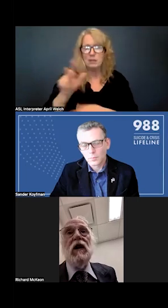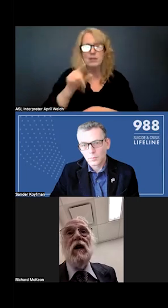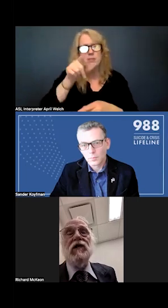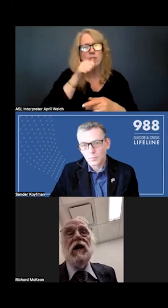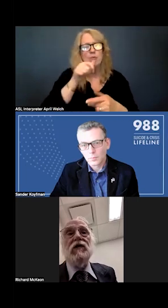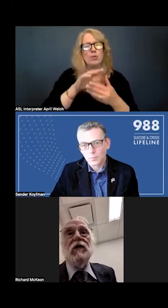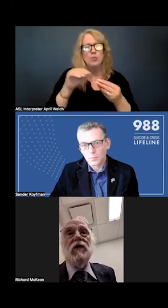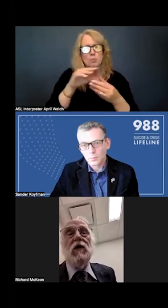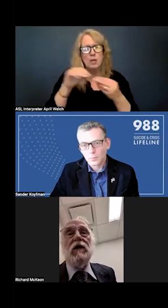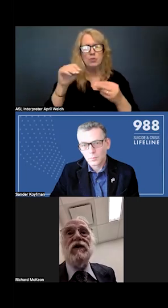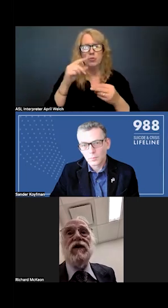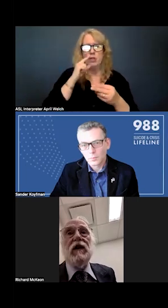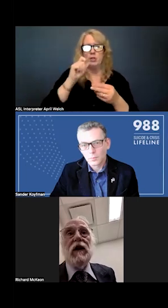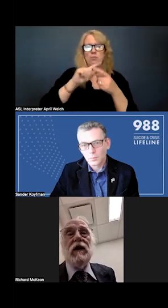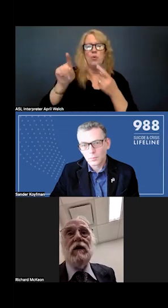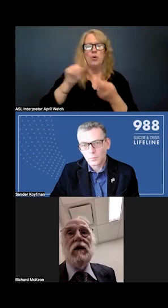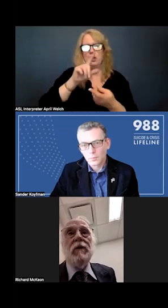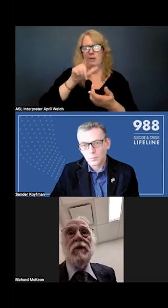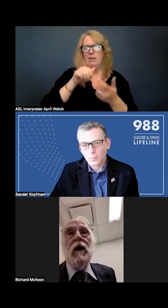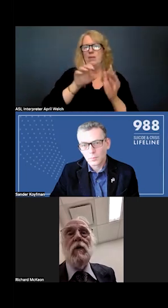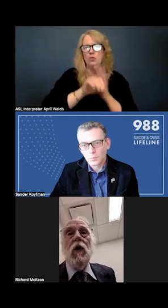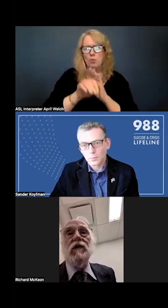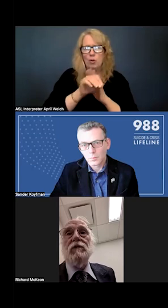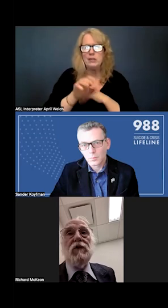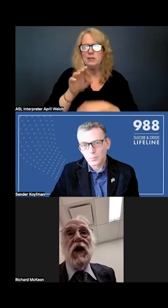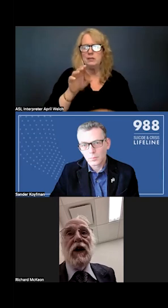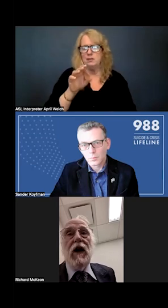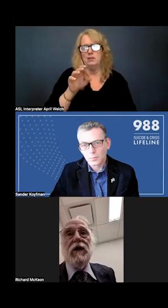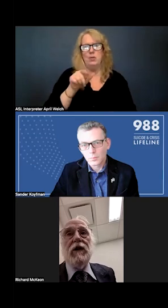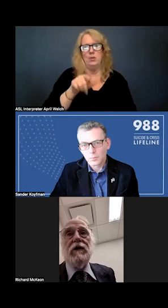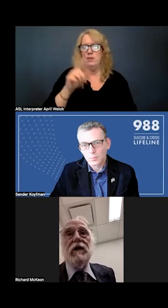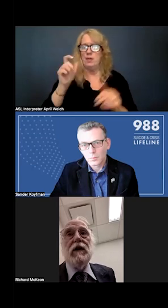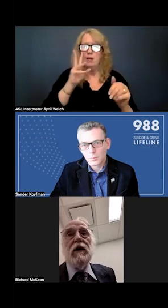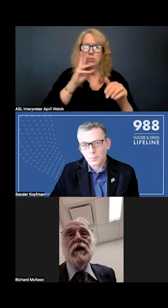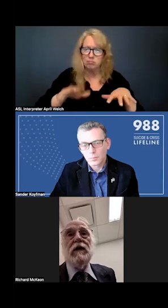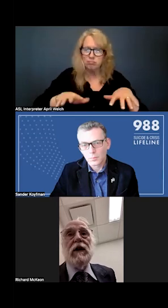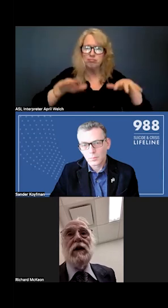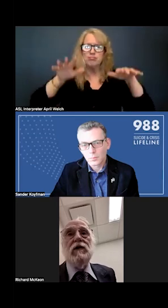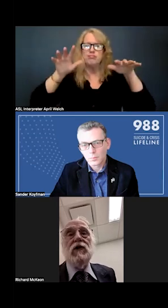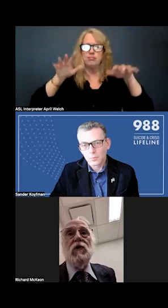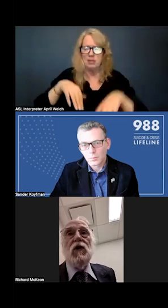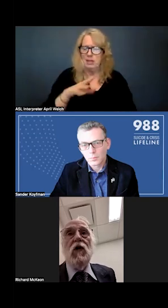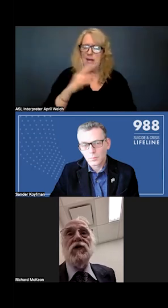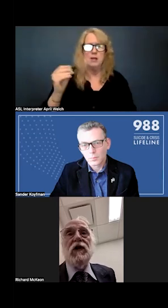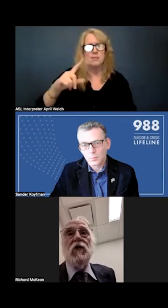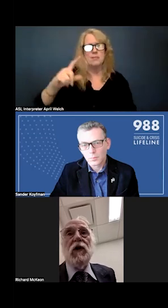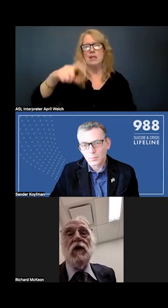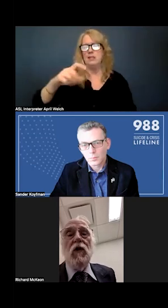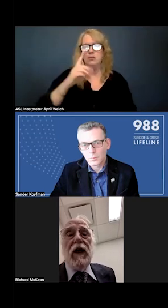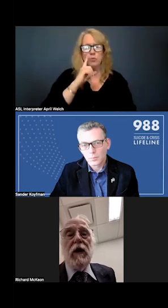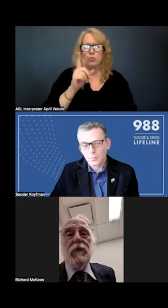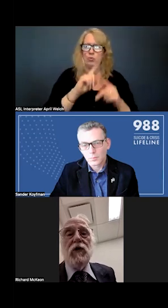mentioned, our center in New Orleans, ViaLink, was flooded out and needed to close and